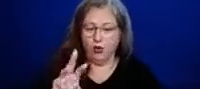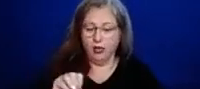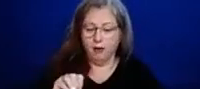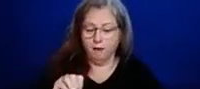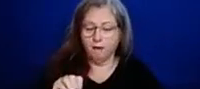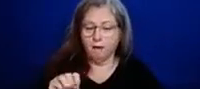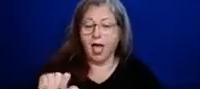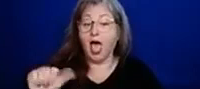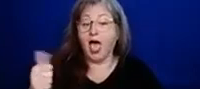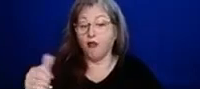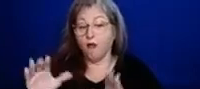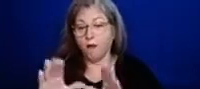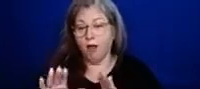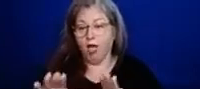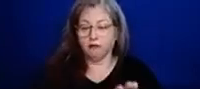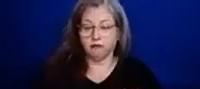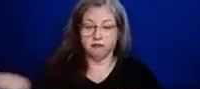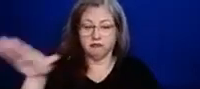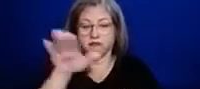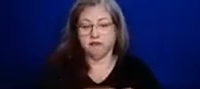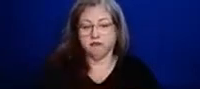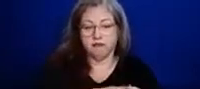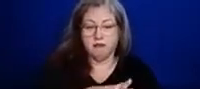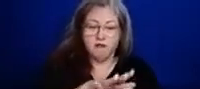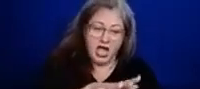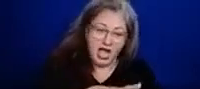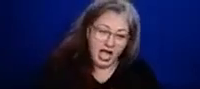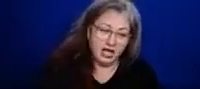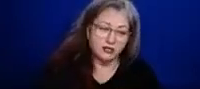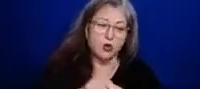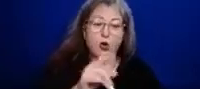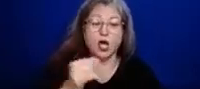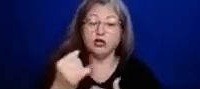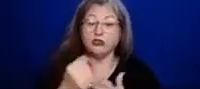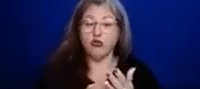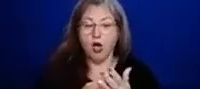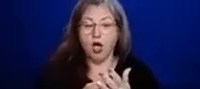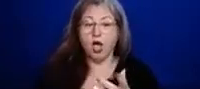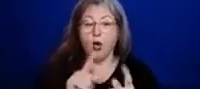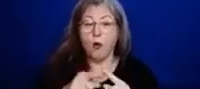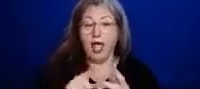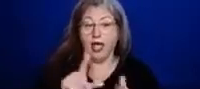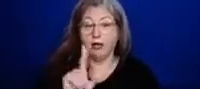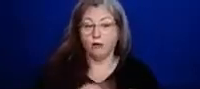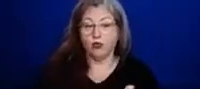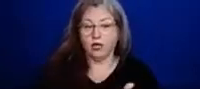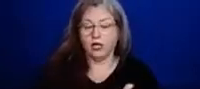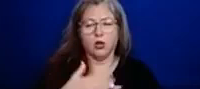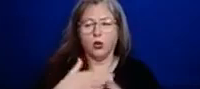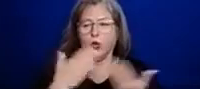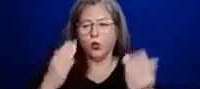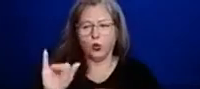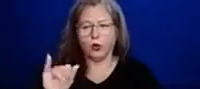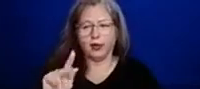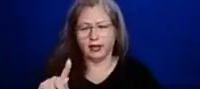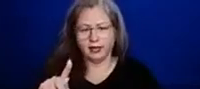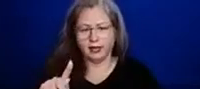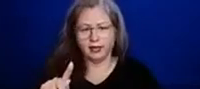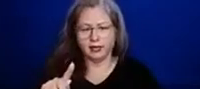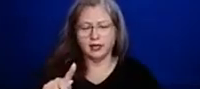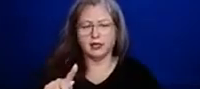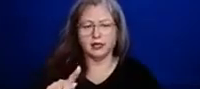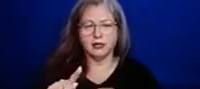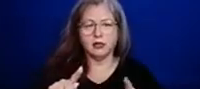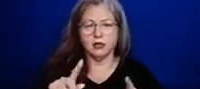the linoleum block on the paper. So the drawing of the block with no ink also comes